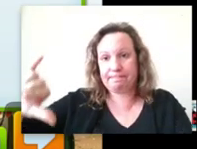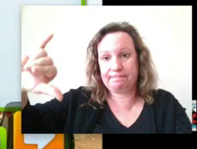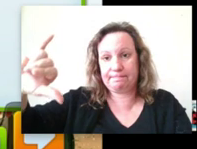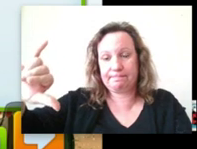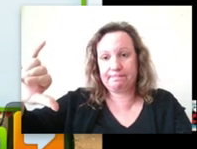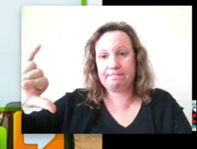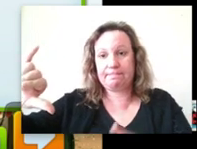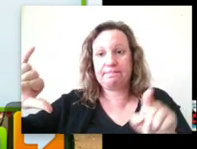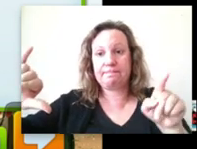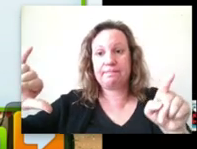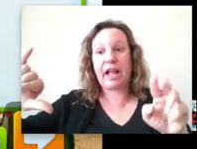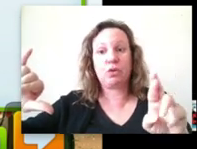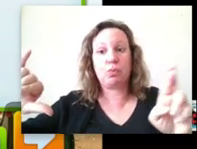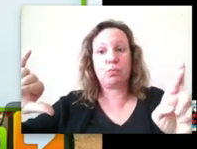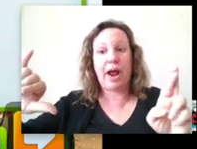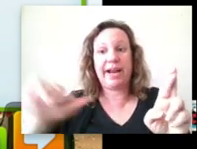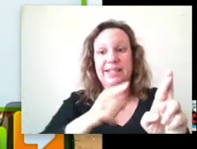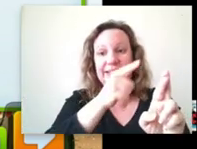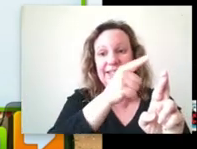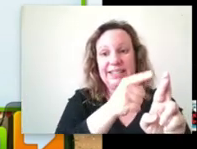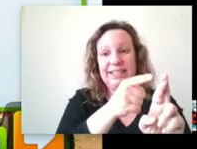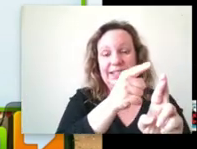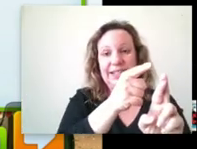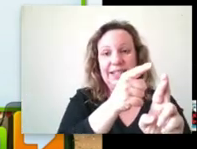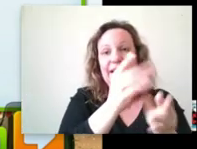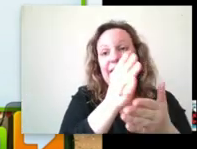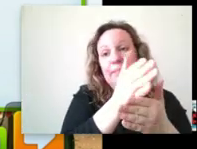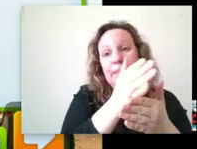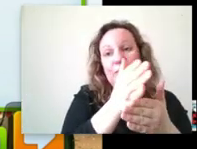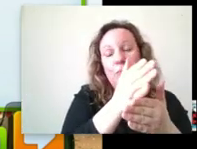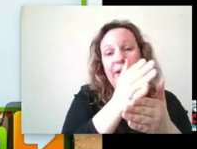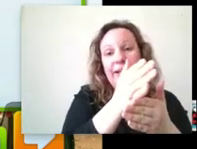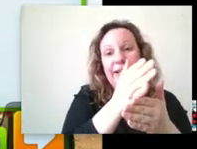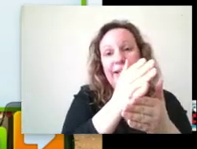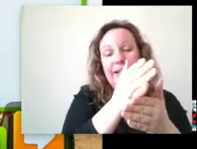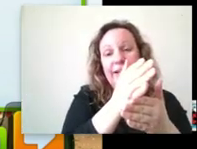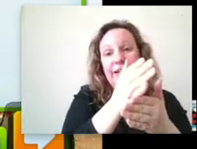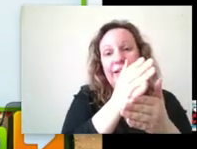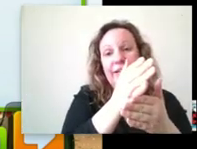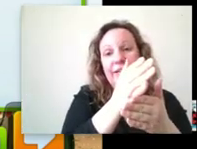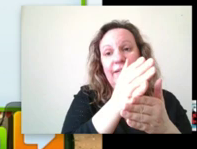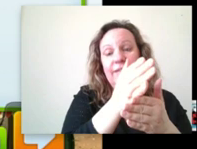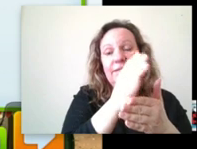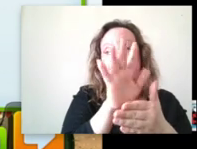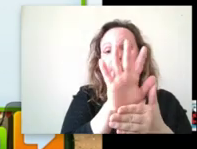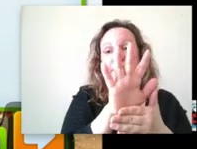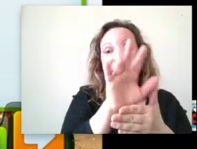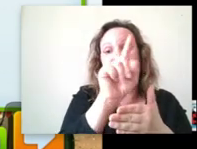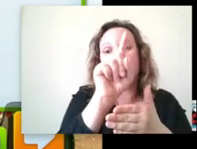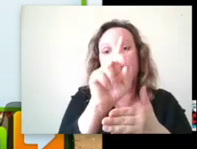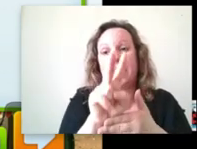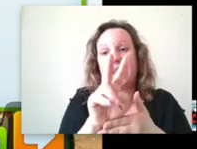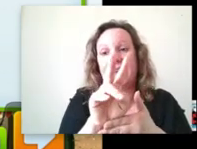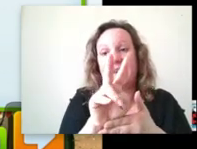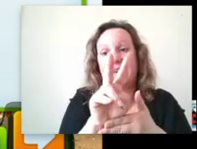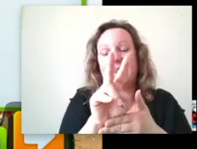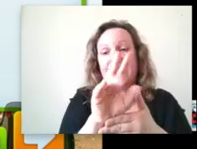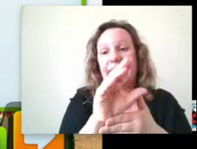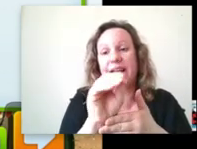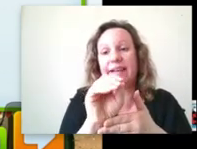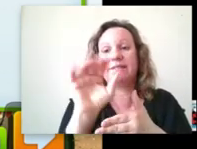The right end of the paintbrush is between the 4th inch marks for 5.5 and 5